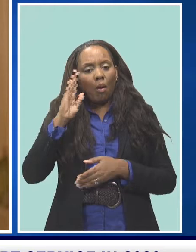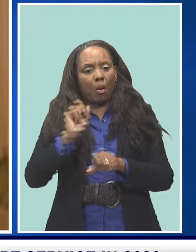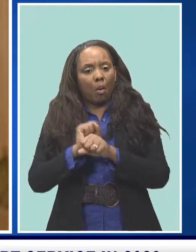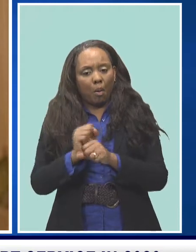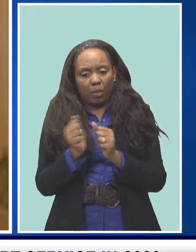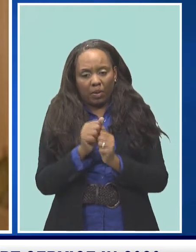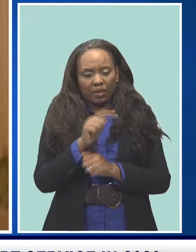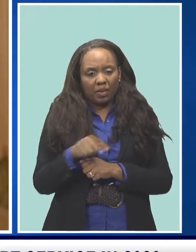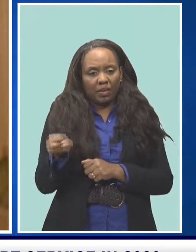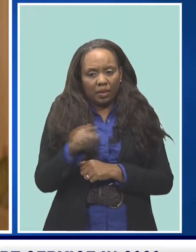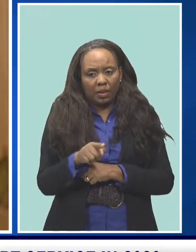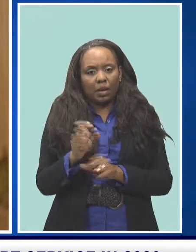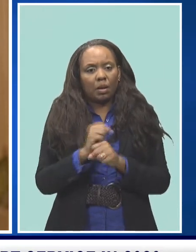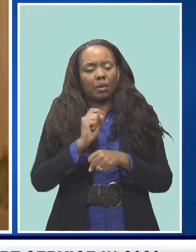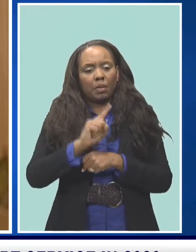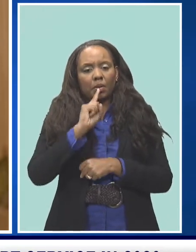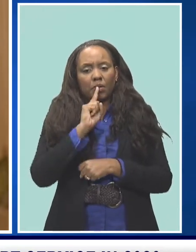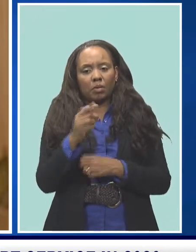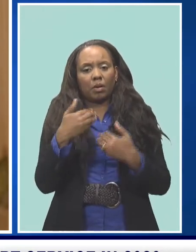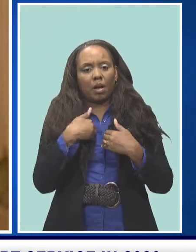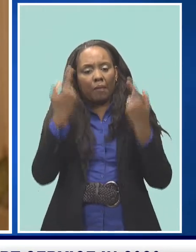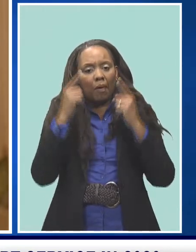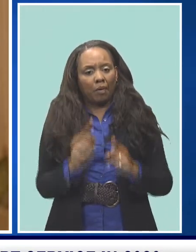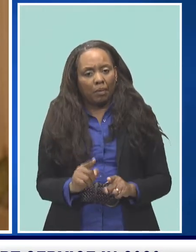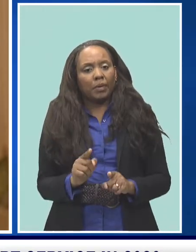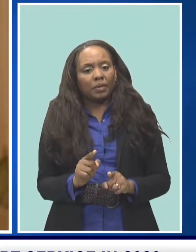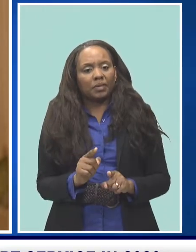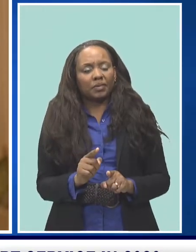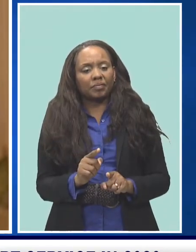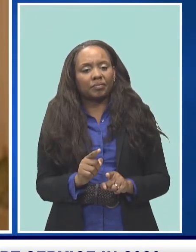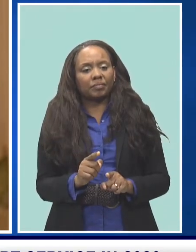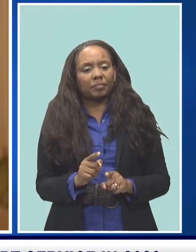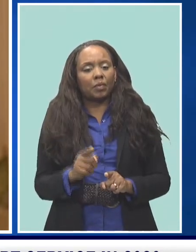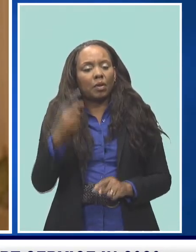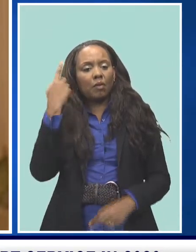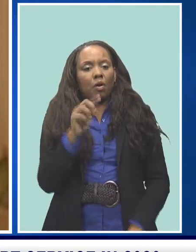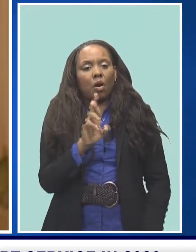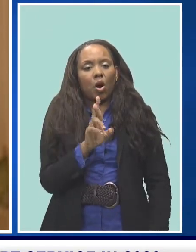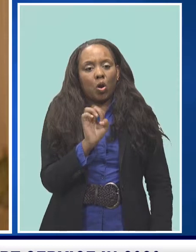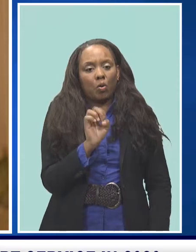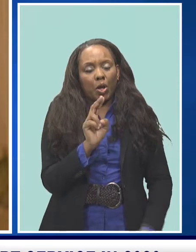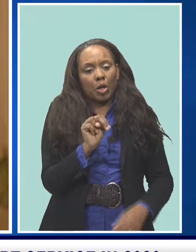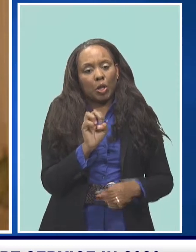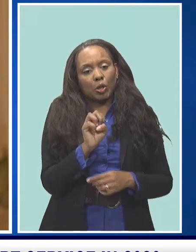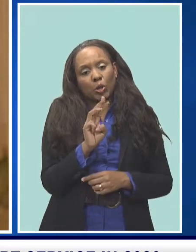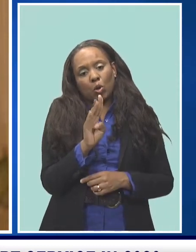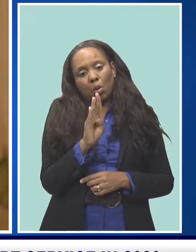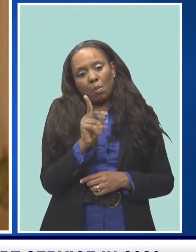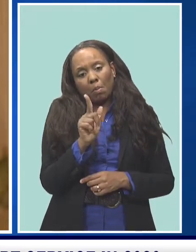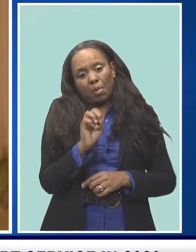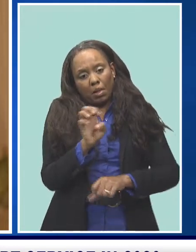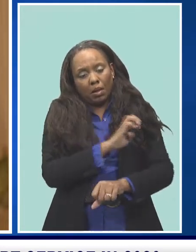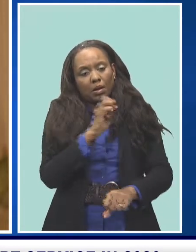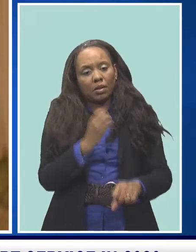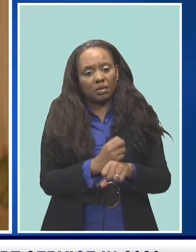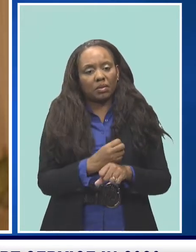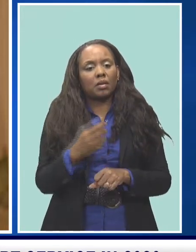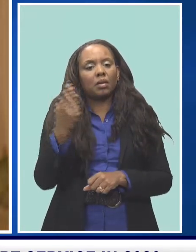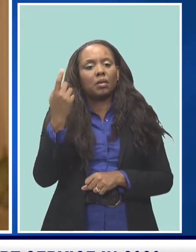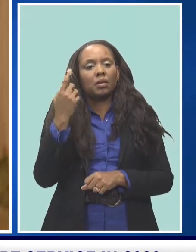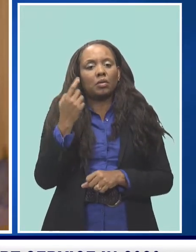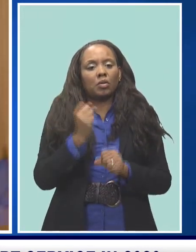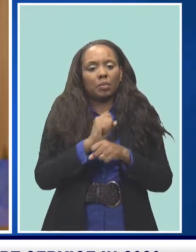them towards a joint venture with respect to renewable energy to help create another stream of income for